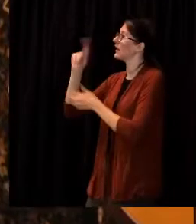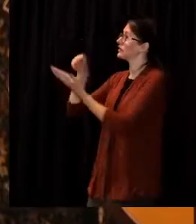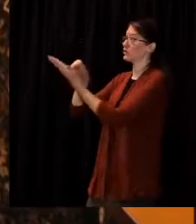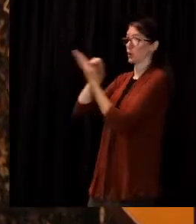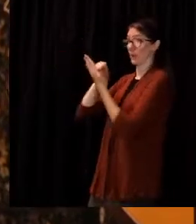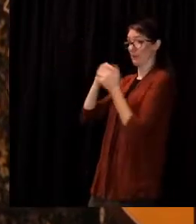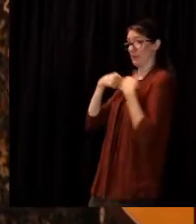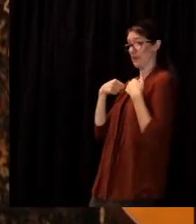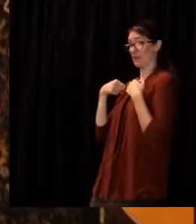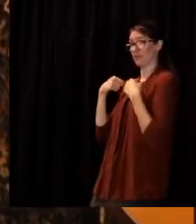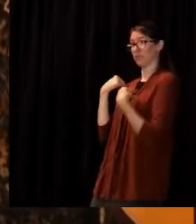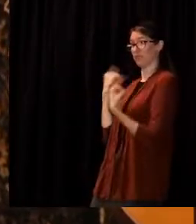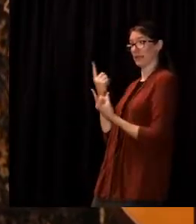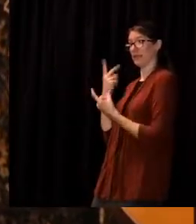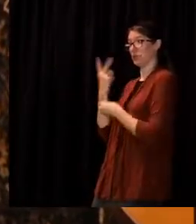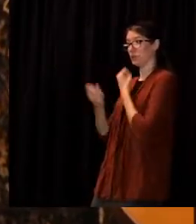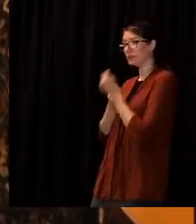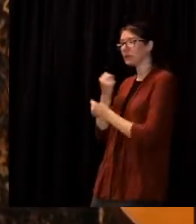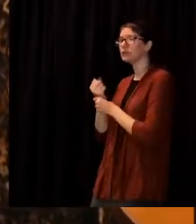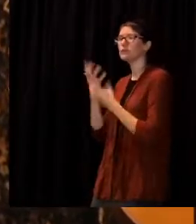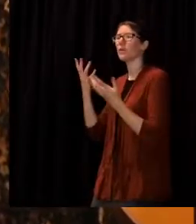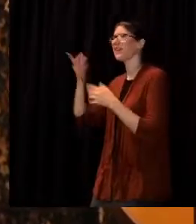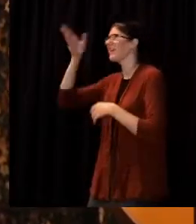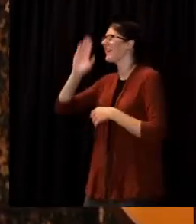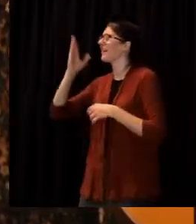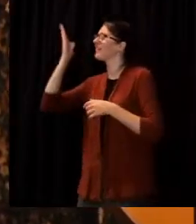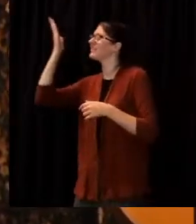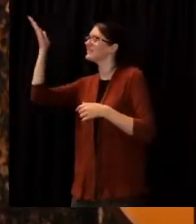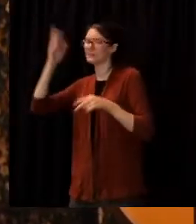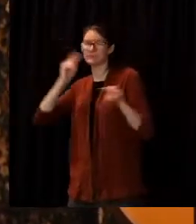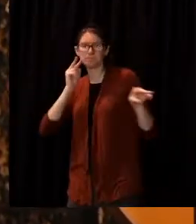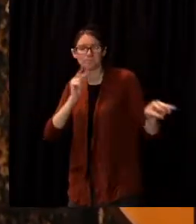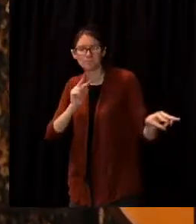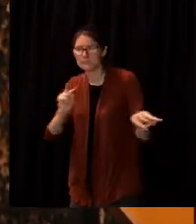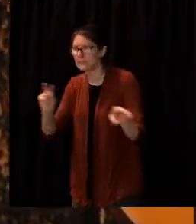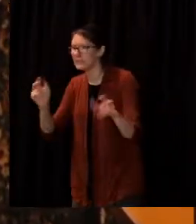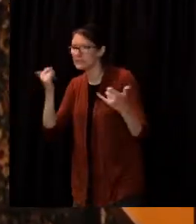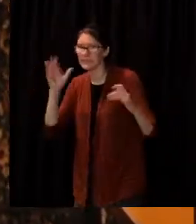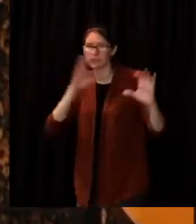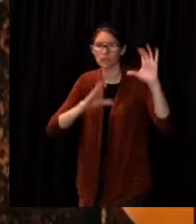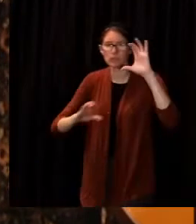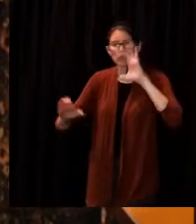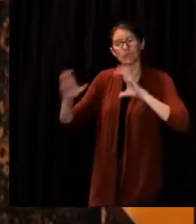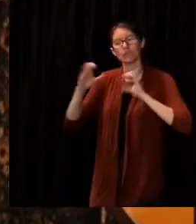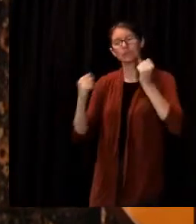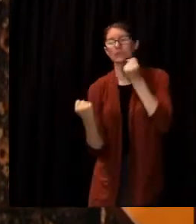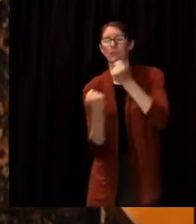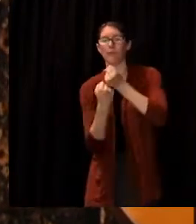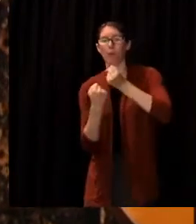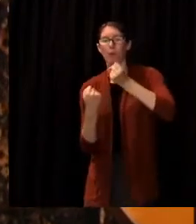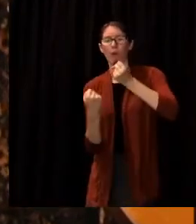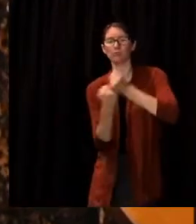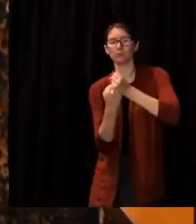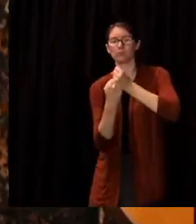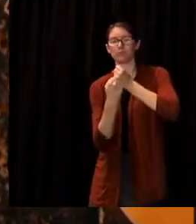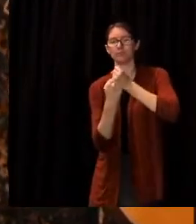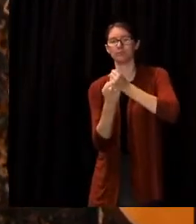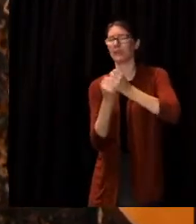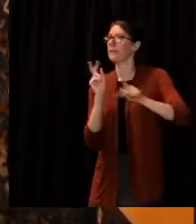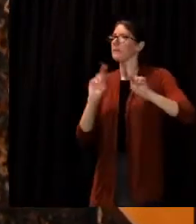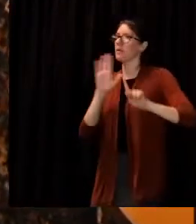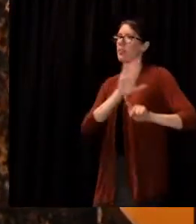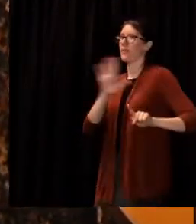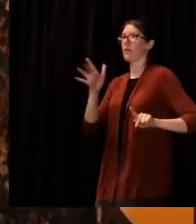2 years, that the eyes of the Lord are still searching to strongly support those whose hearts